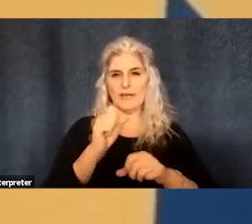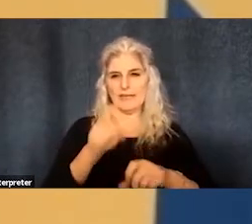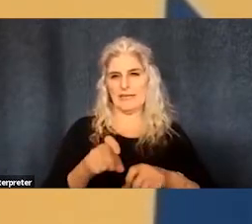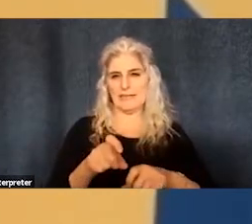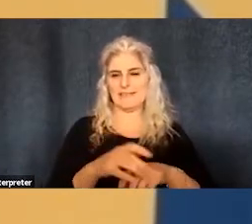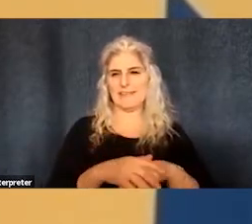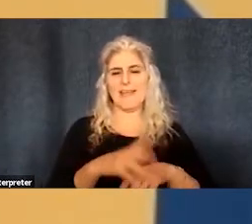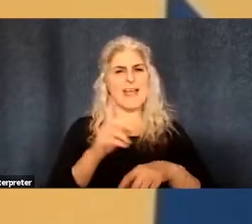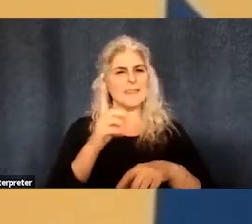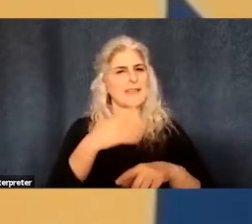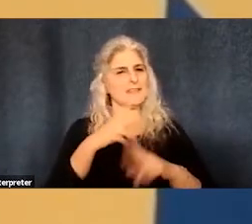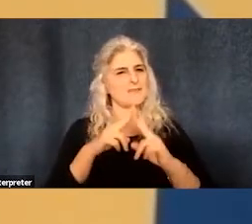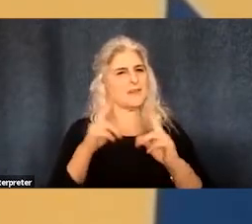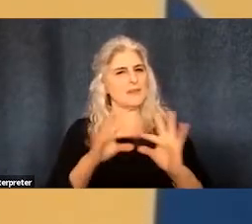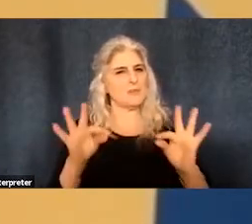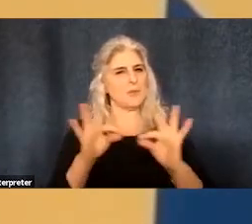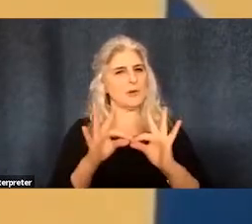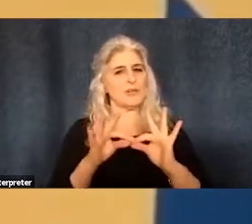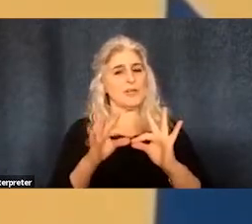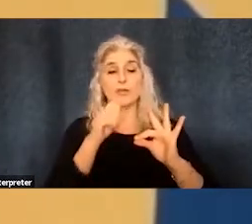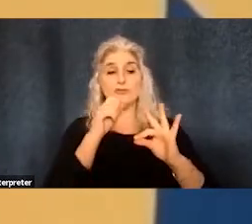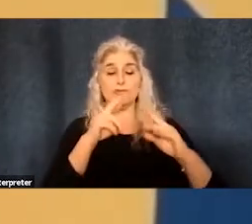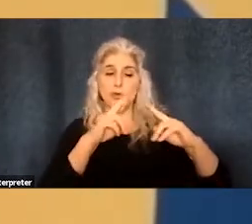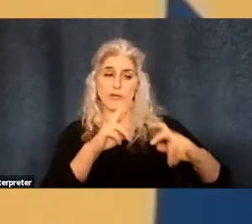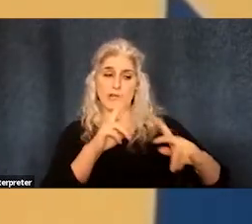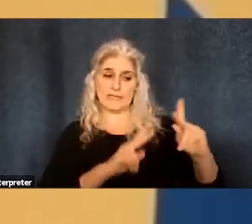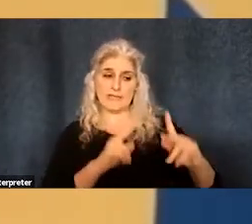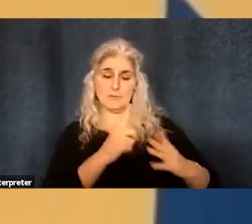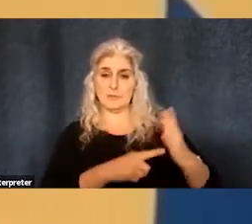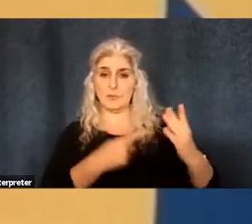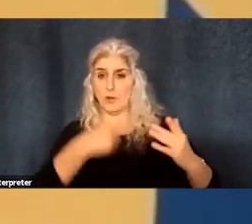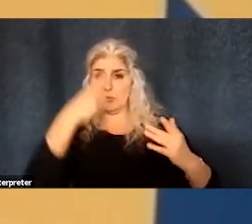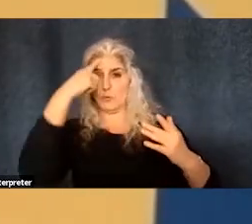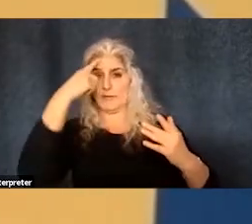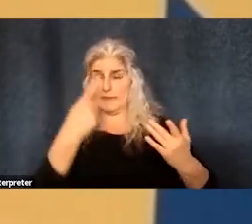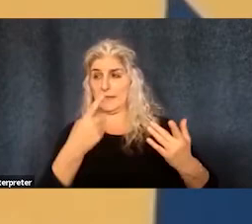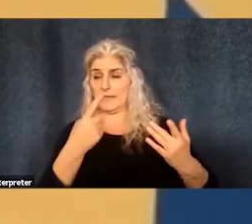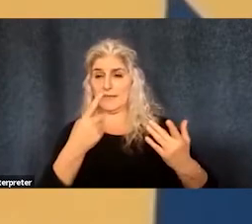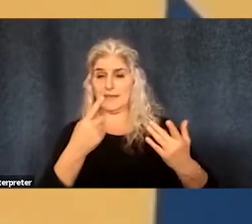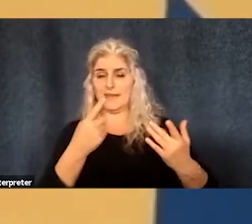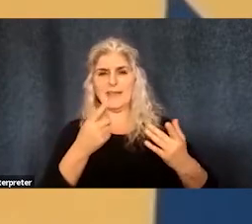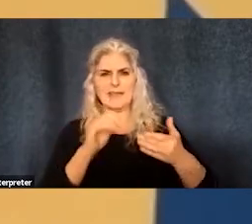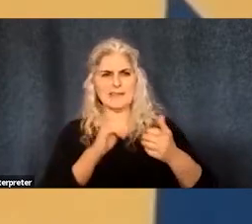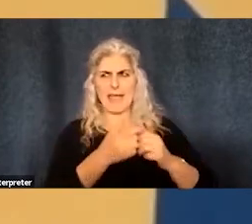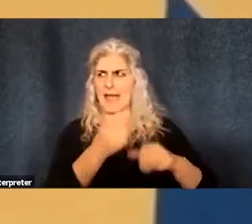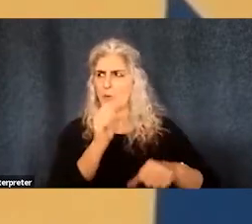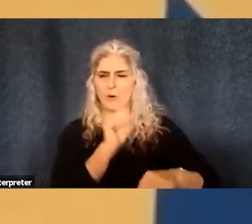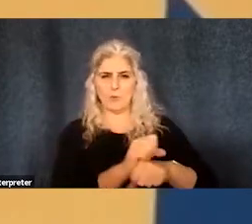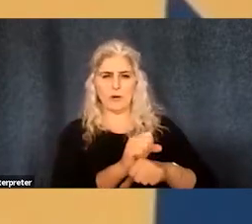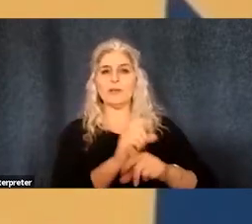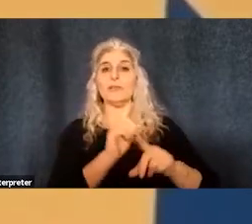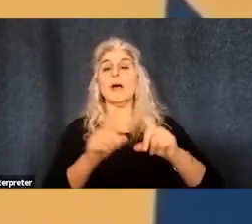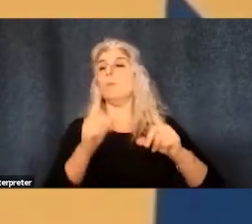important is to not assess people based on what we think is, you know, the way of working, but it's what does the future of working look like?